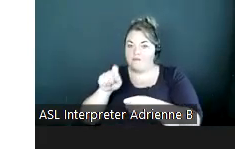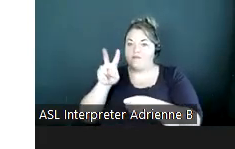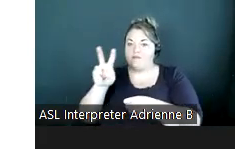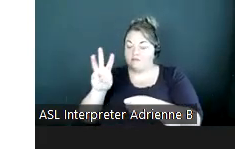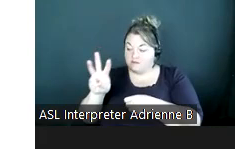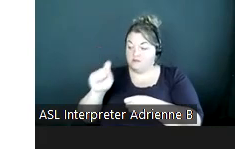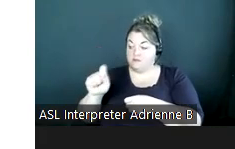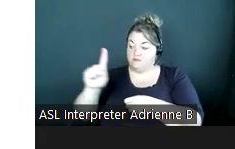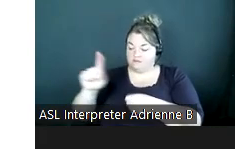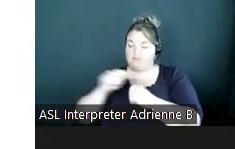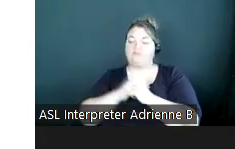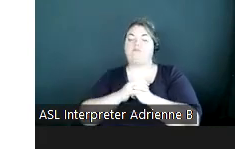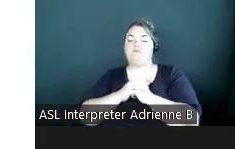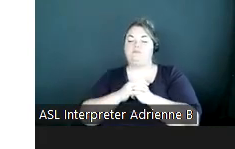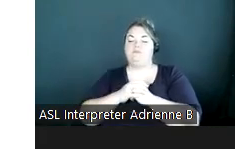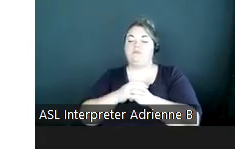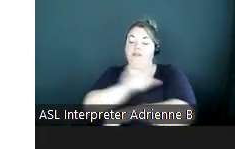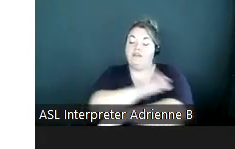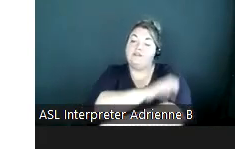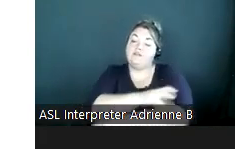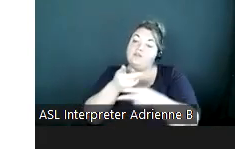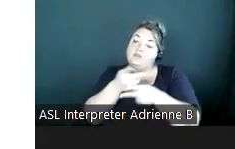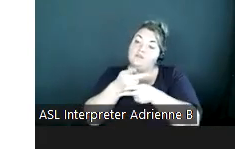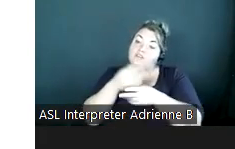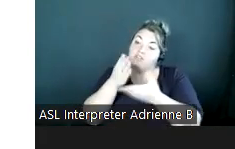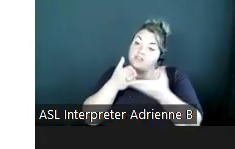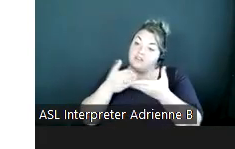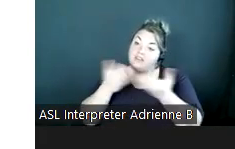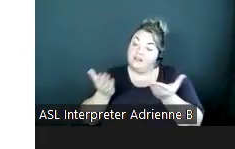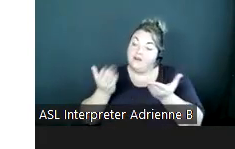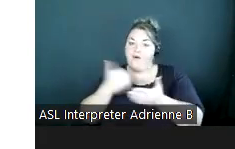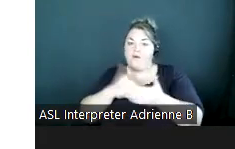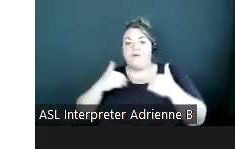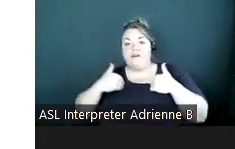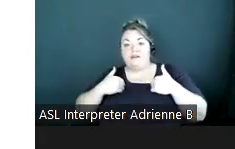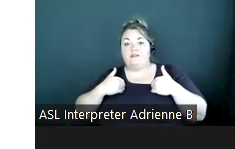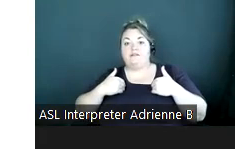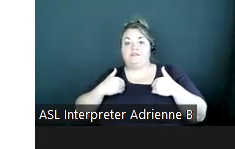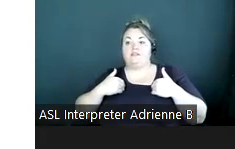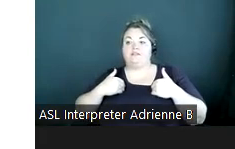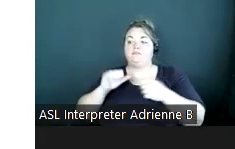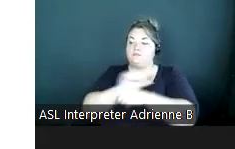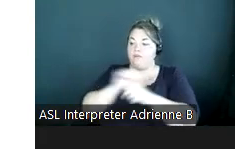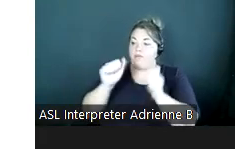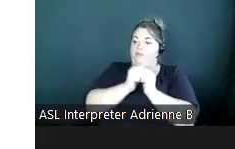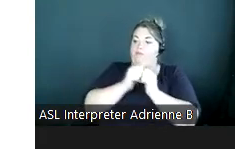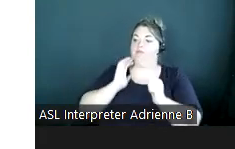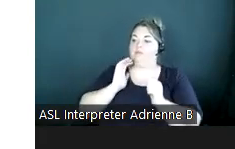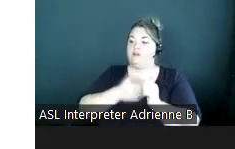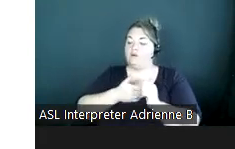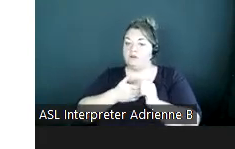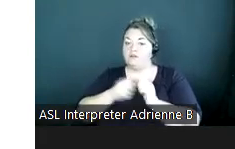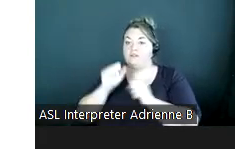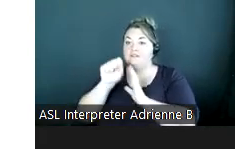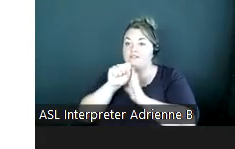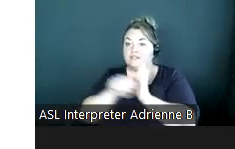2.6.1. So clinical supervision section here, we have worked with our state